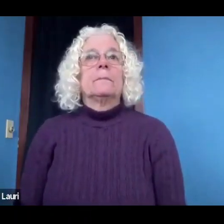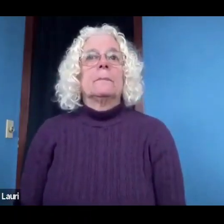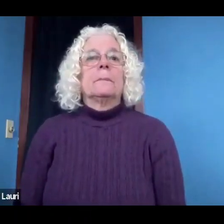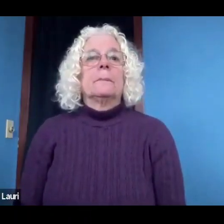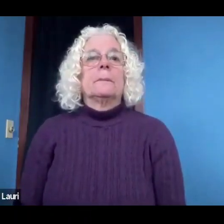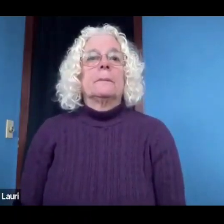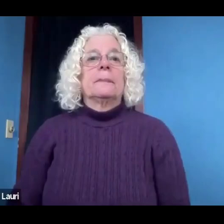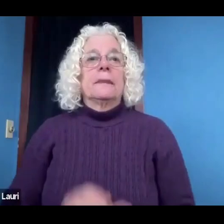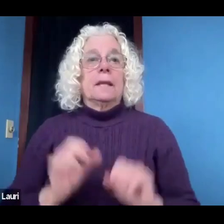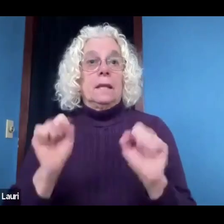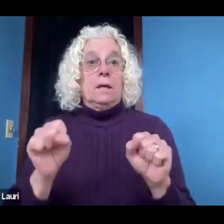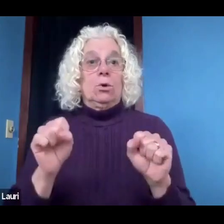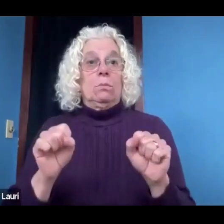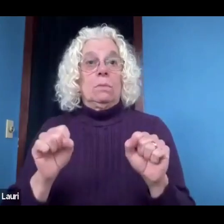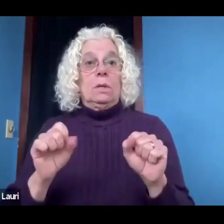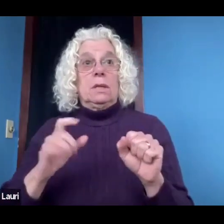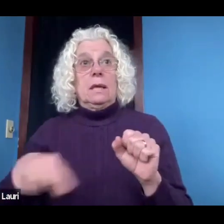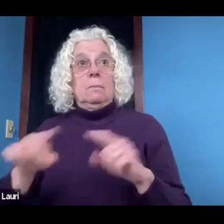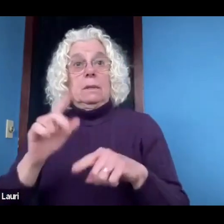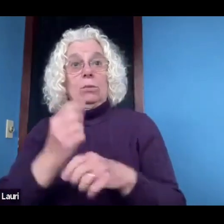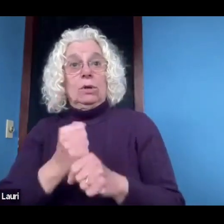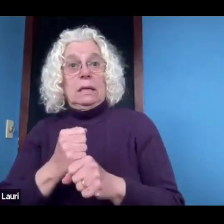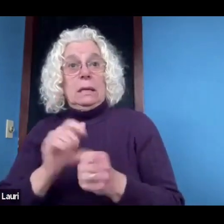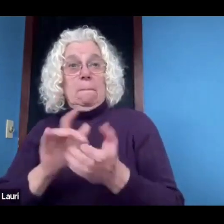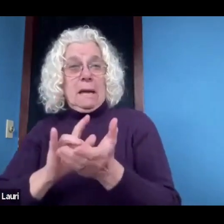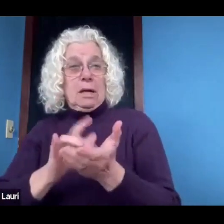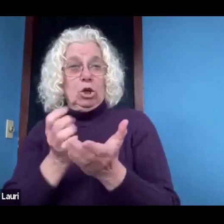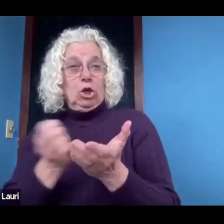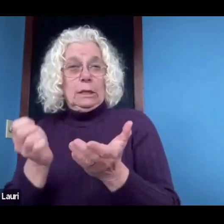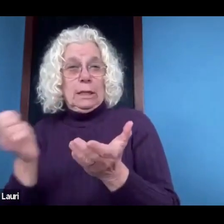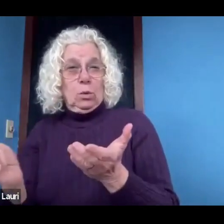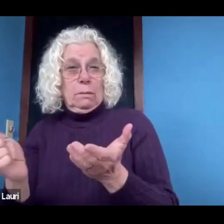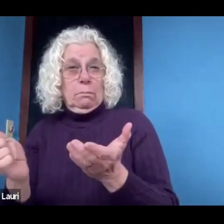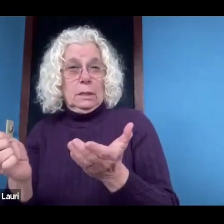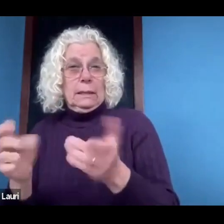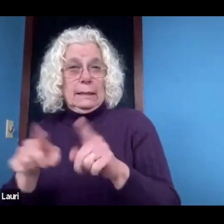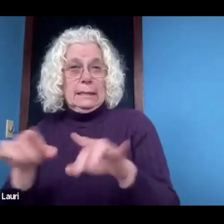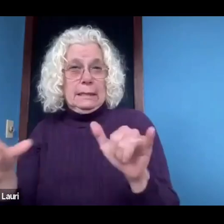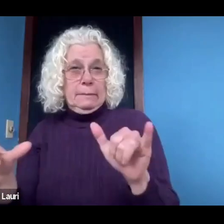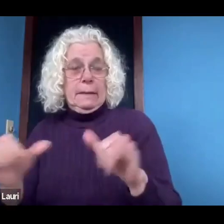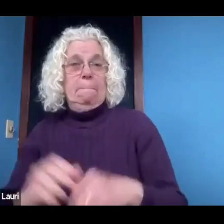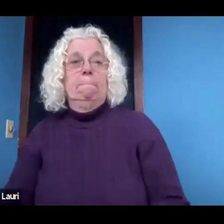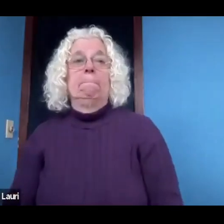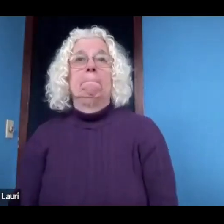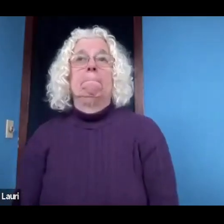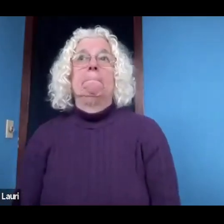the receiving durable medical equipment with any of those services as well.